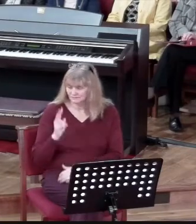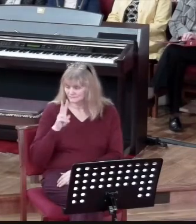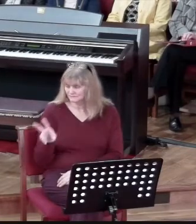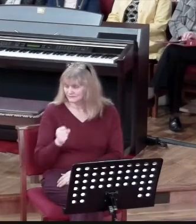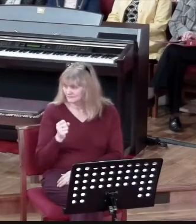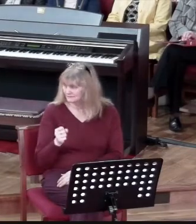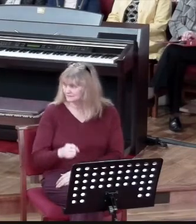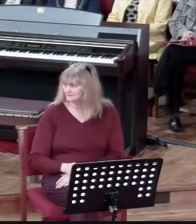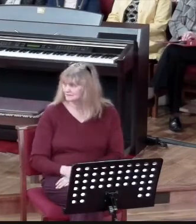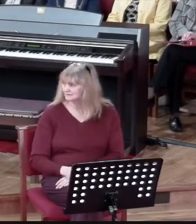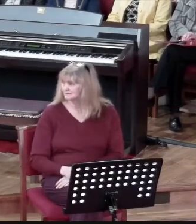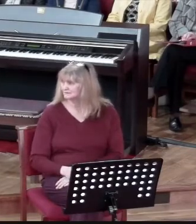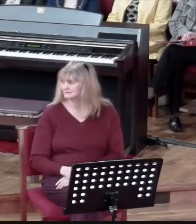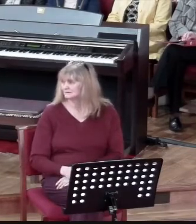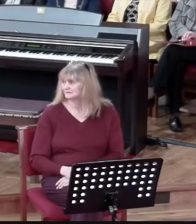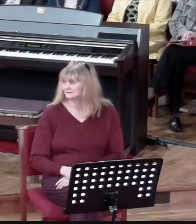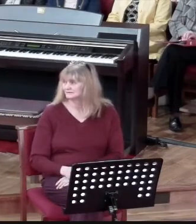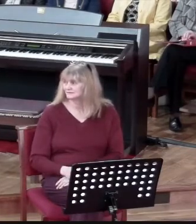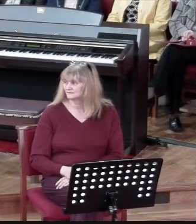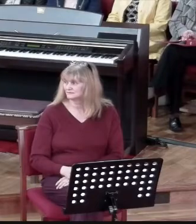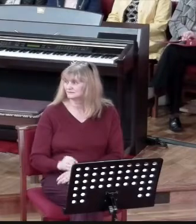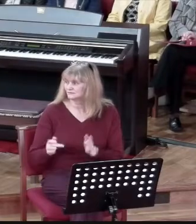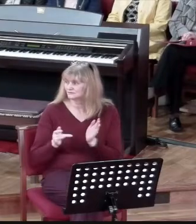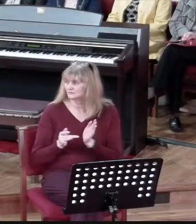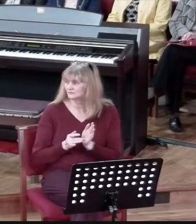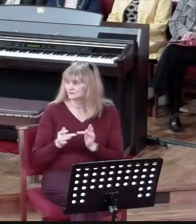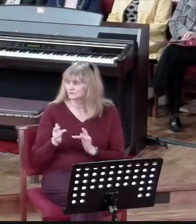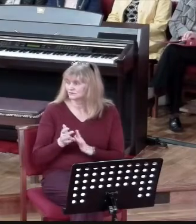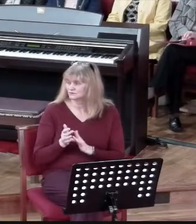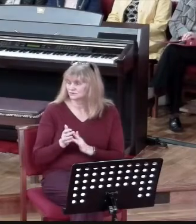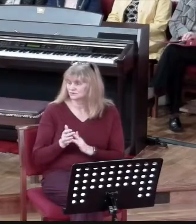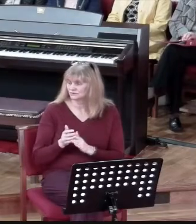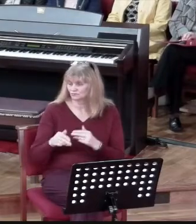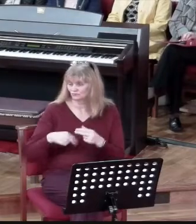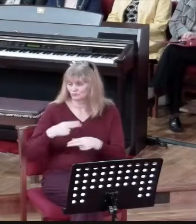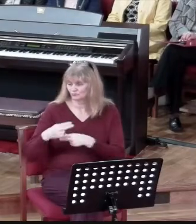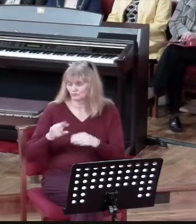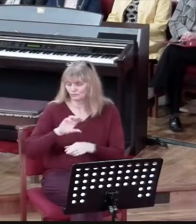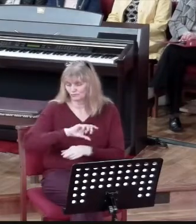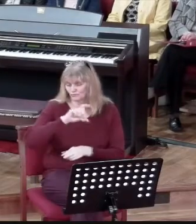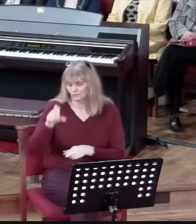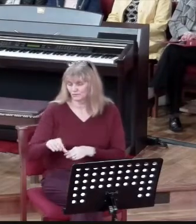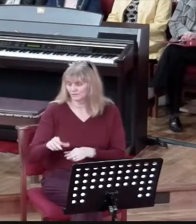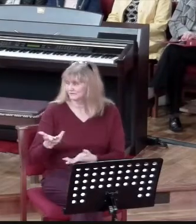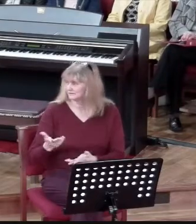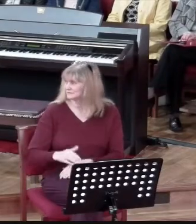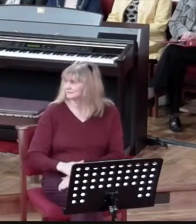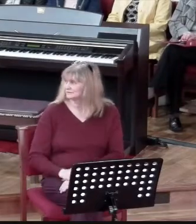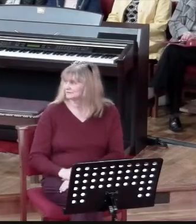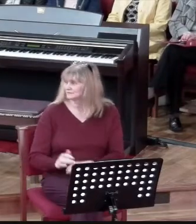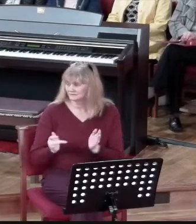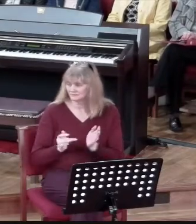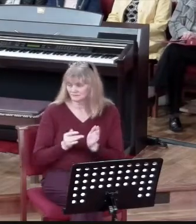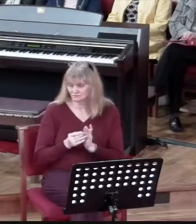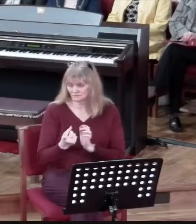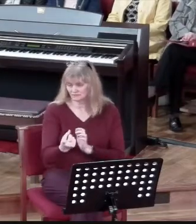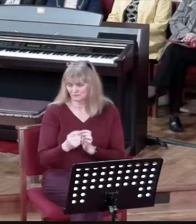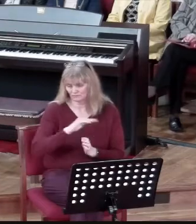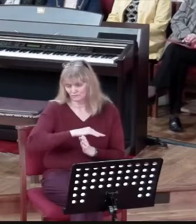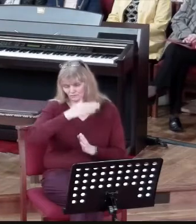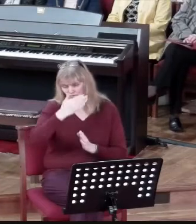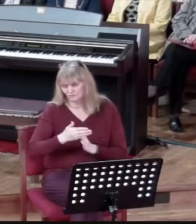We were talking about Jesus rolled the stone away. Somebody rolled the stone away and Jesus came out of the tomb, didn't he?